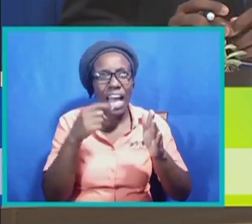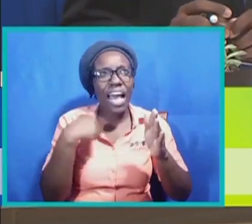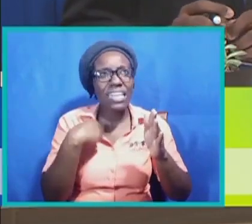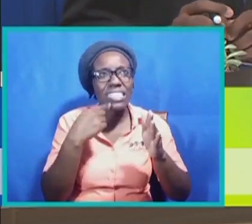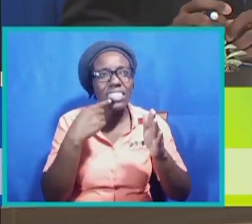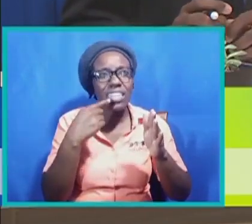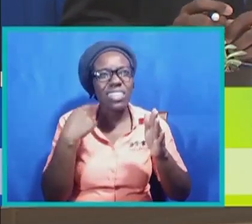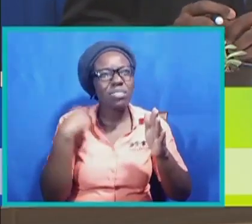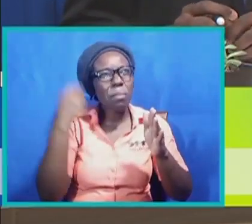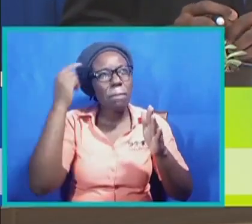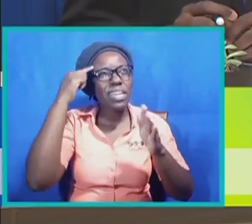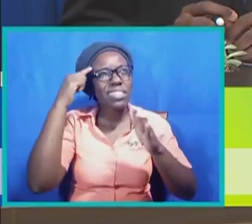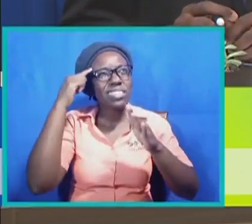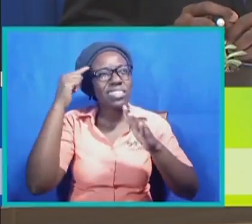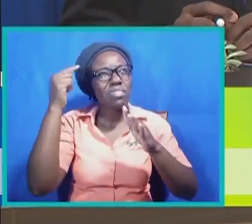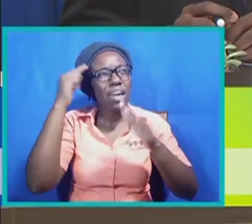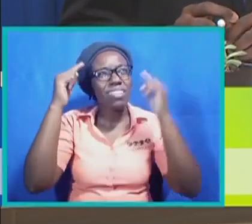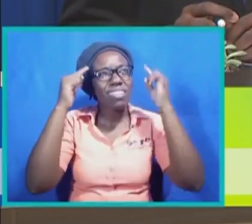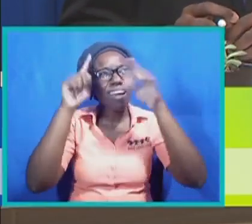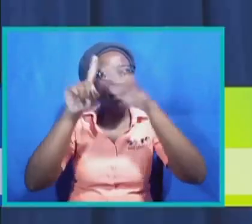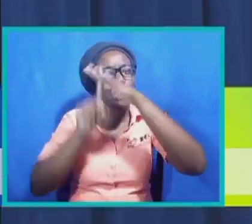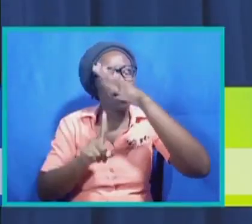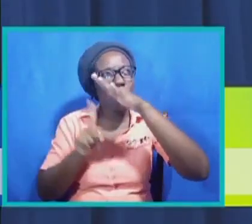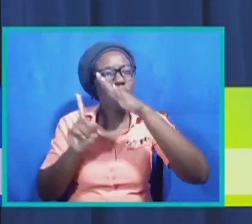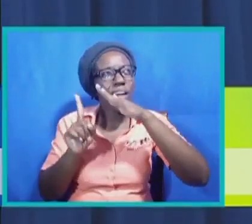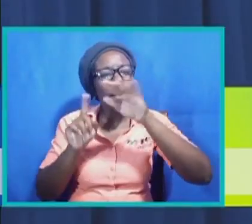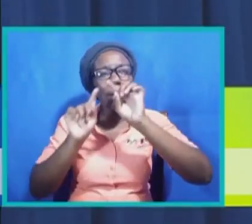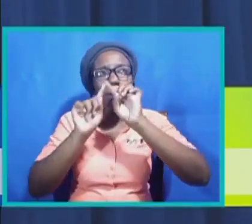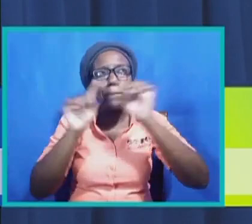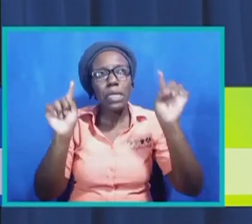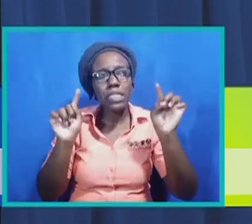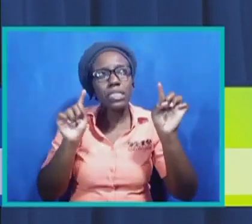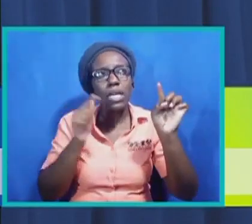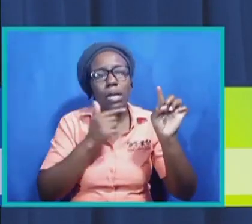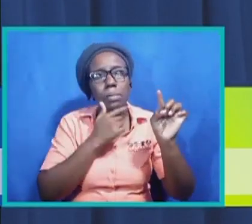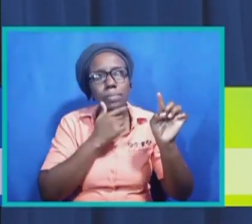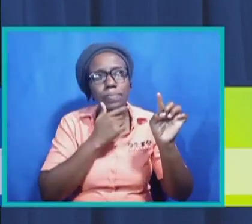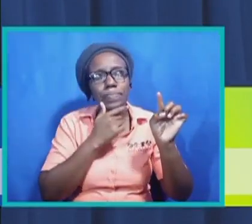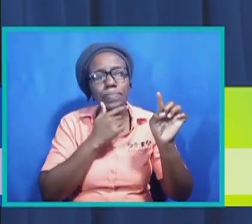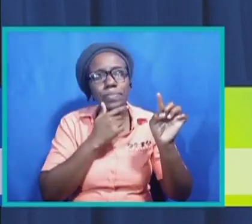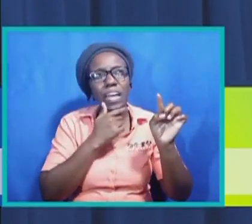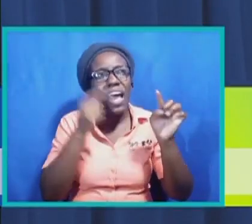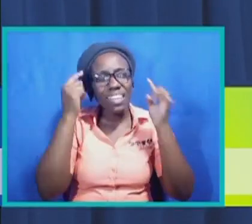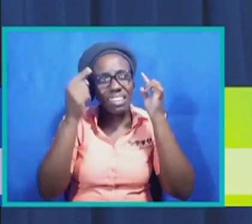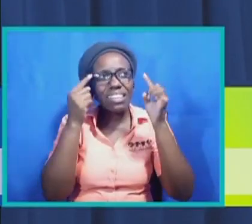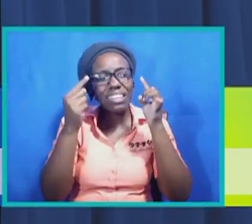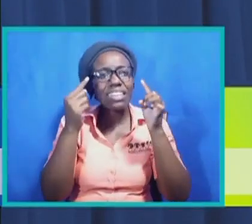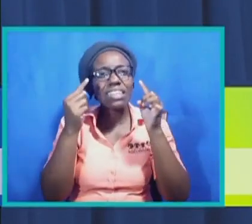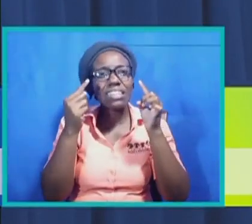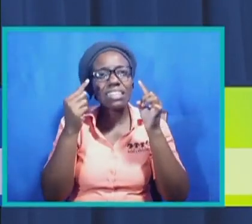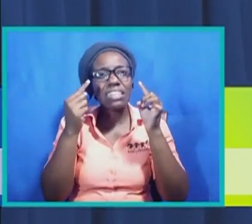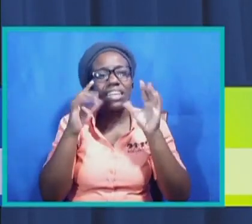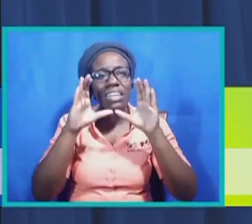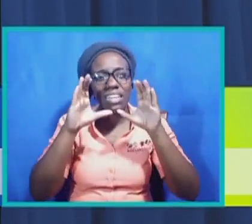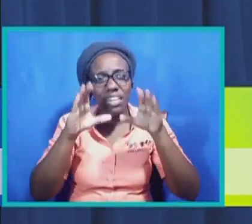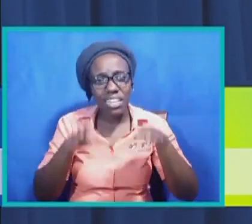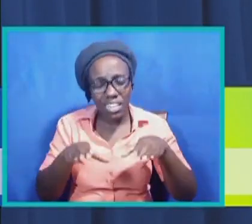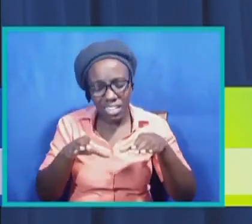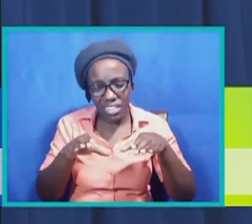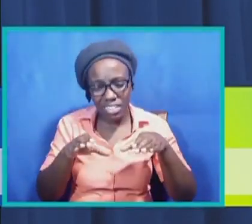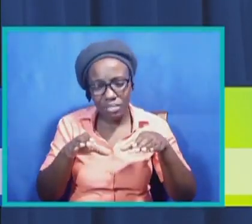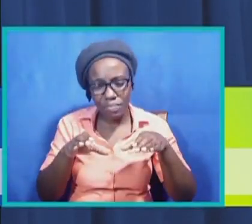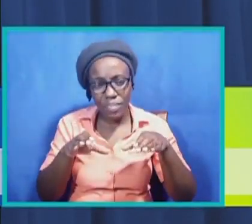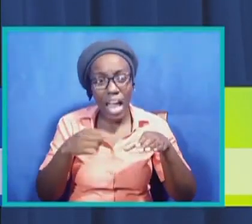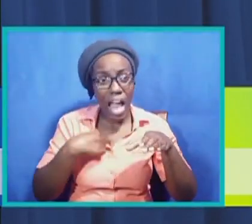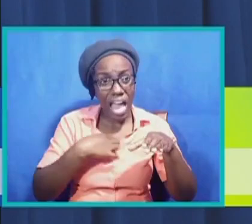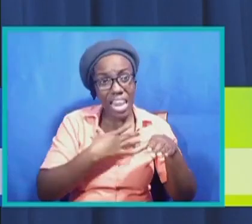but having said that, I think it is possible. I like the comment that Dr. Paul